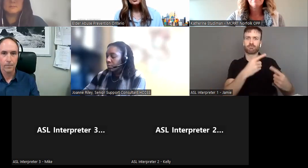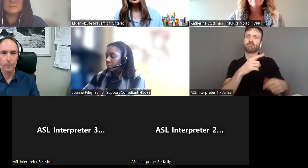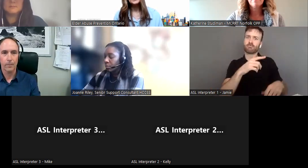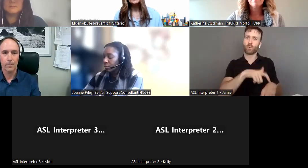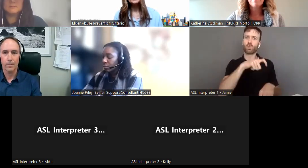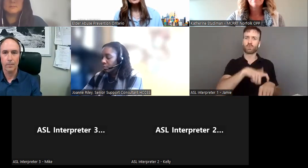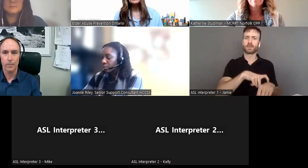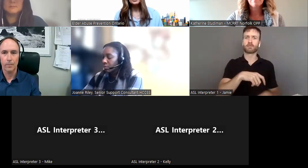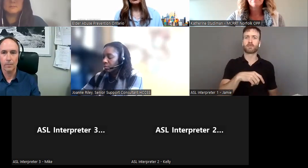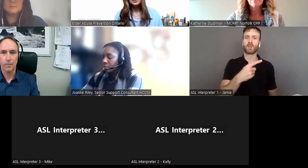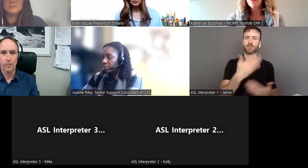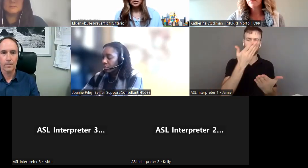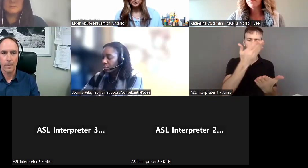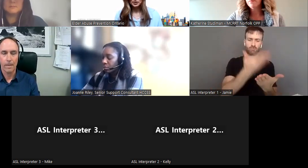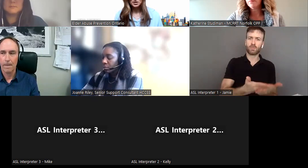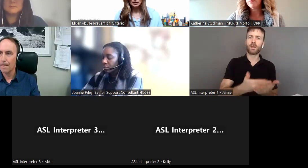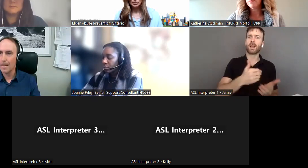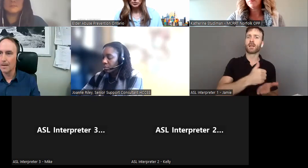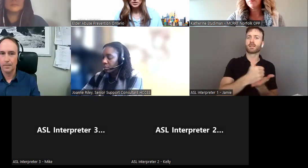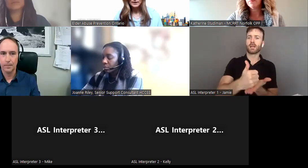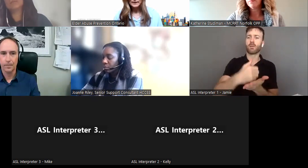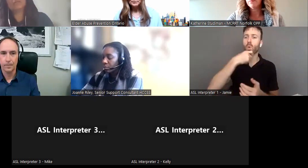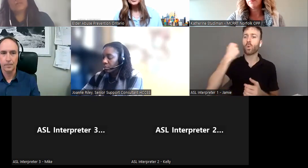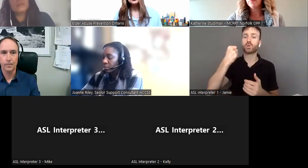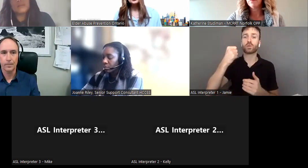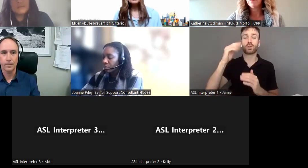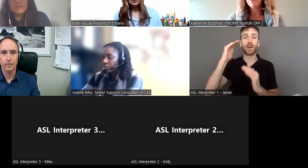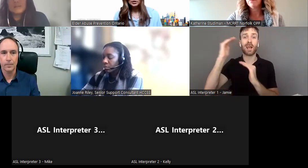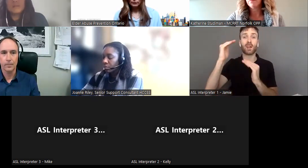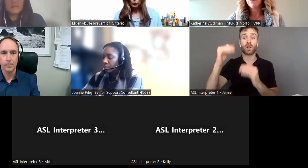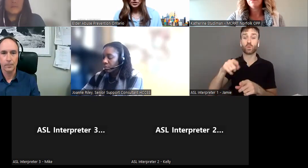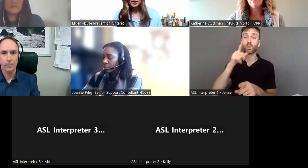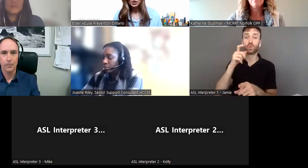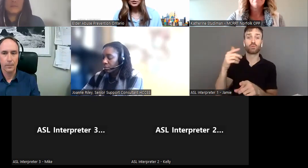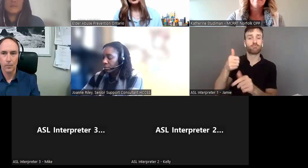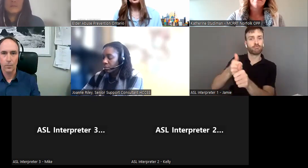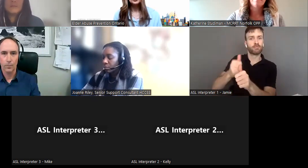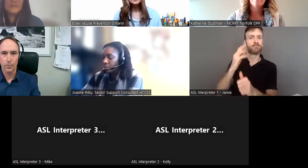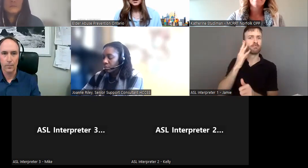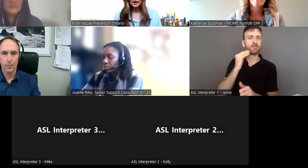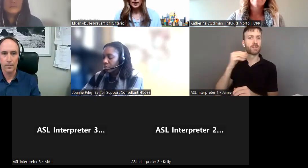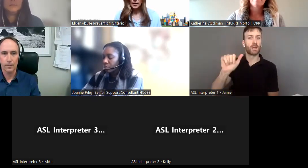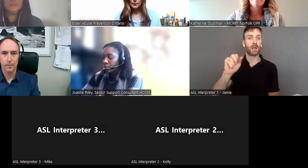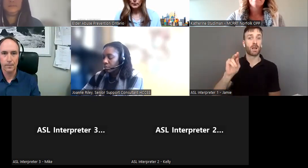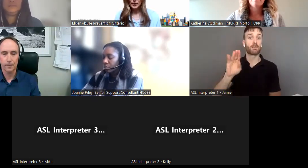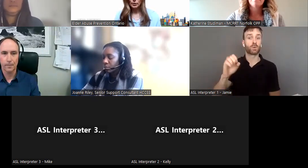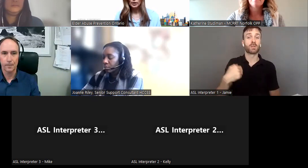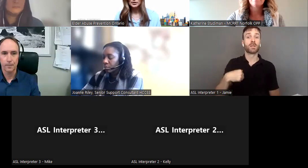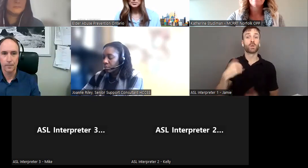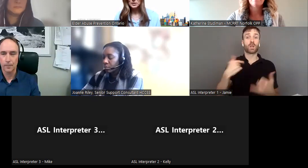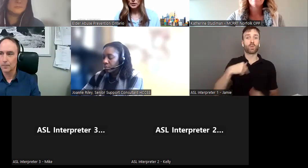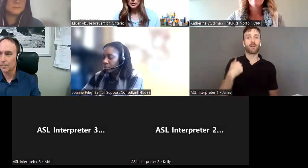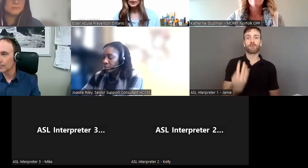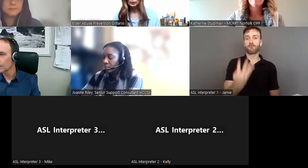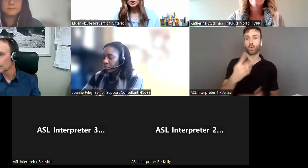help older adults living at risk or experiencing abuse. So we're going to focus on four programs today that